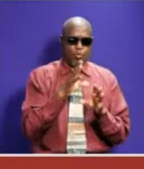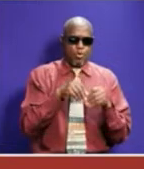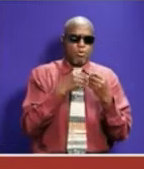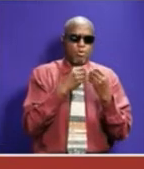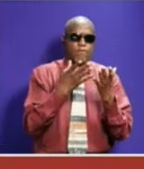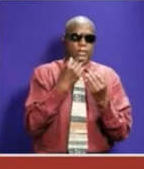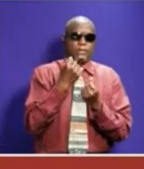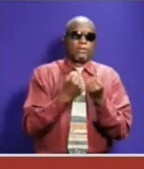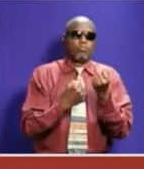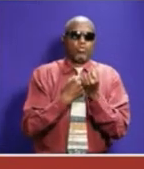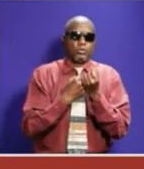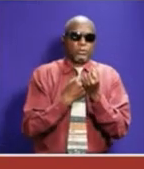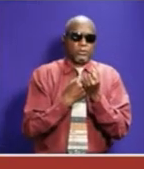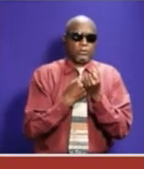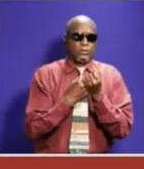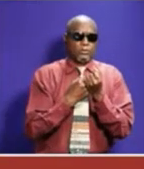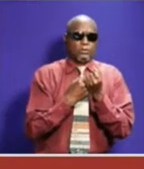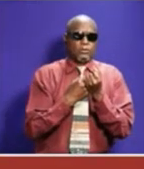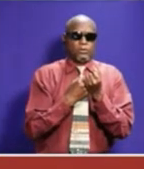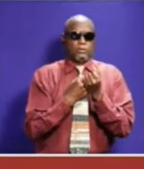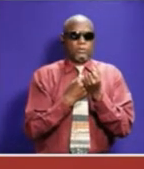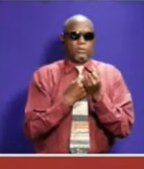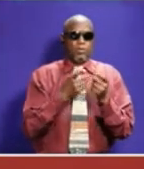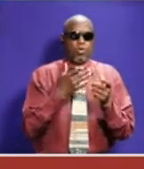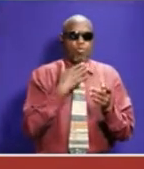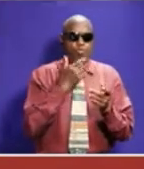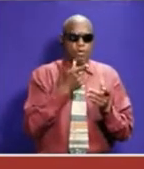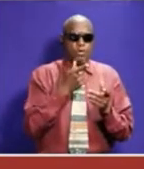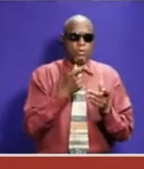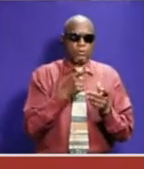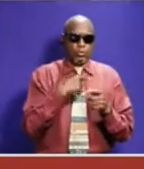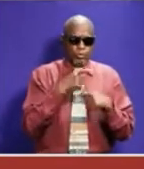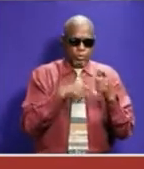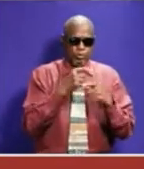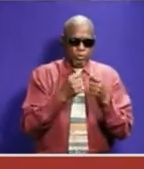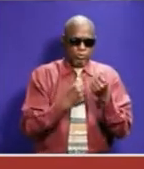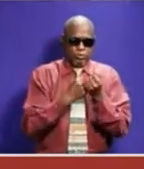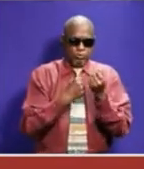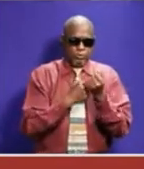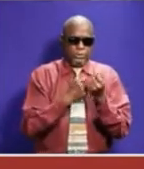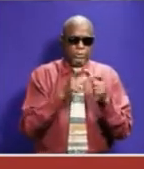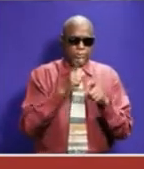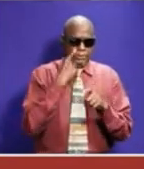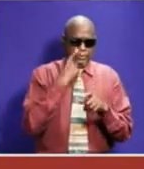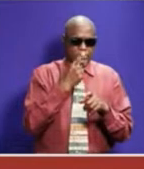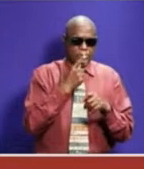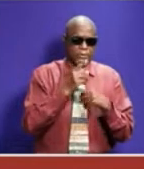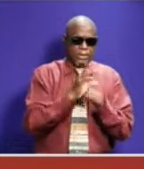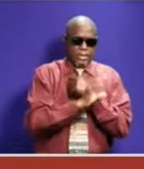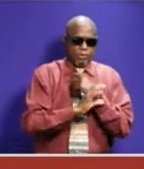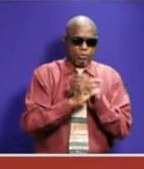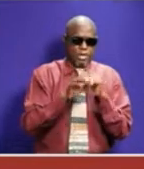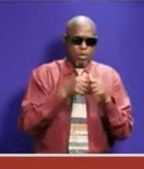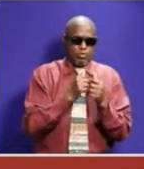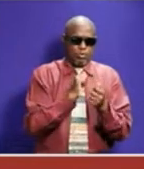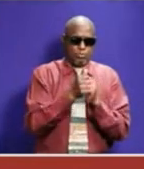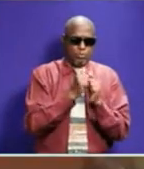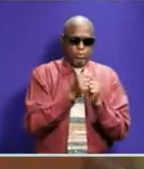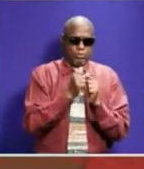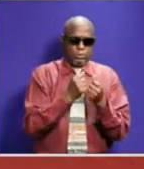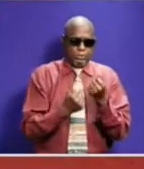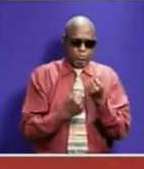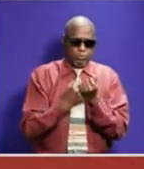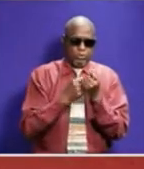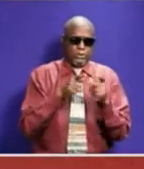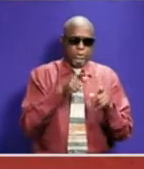support, but we are trying to go beyond the KPC and also looking at the country and how we can support sports. And that's why we had